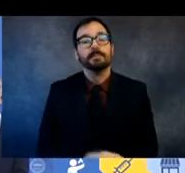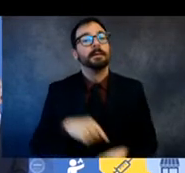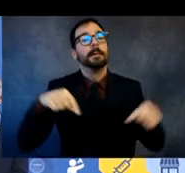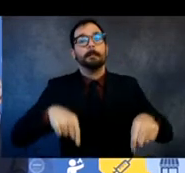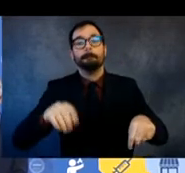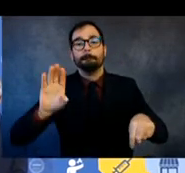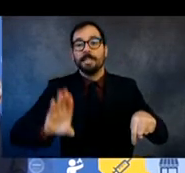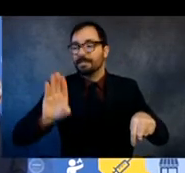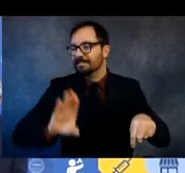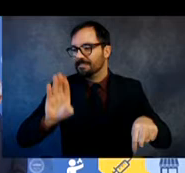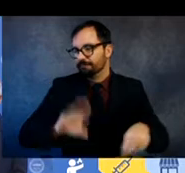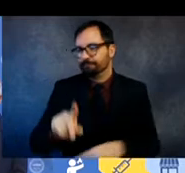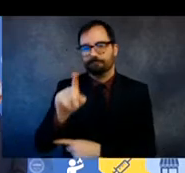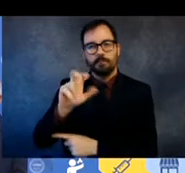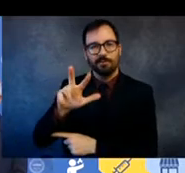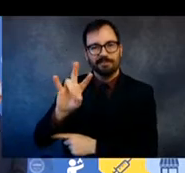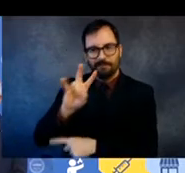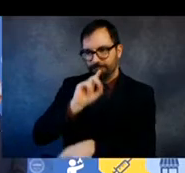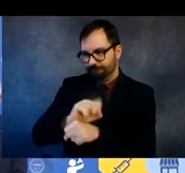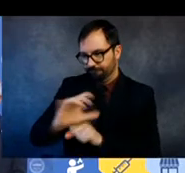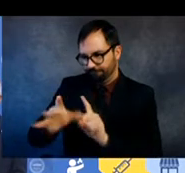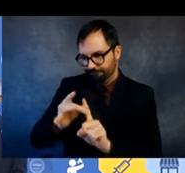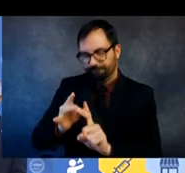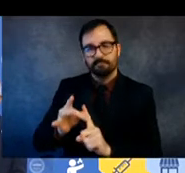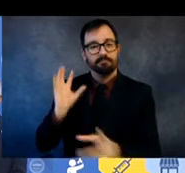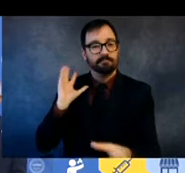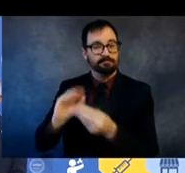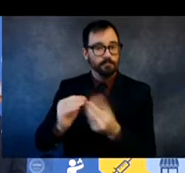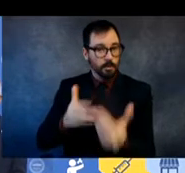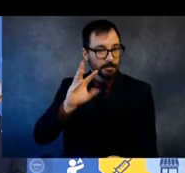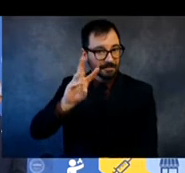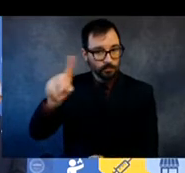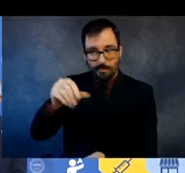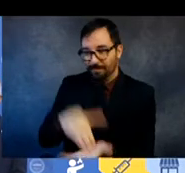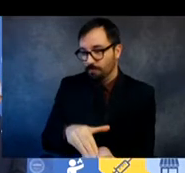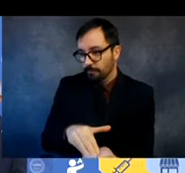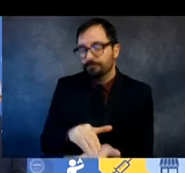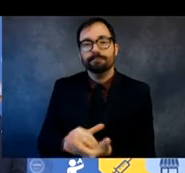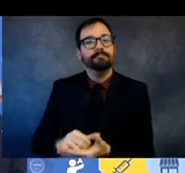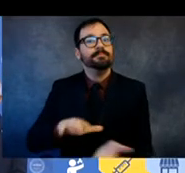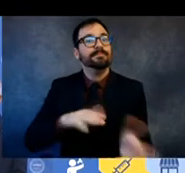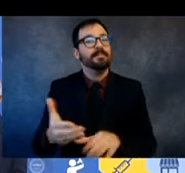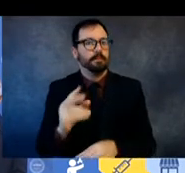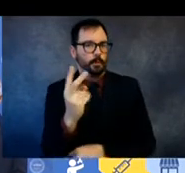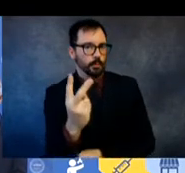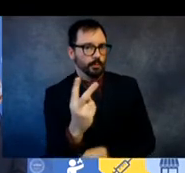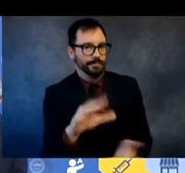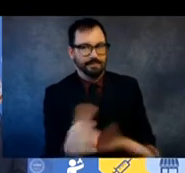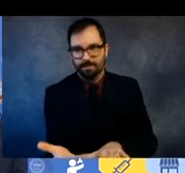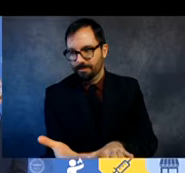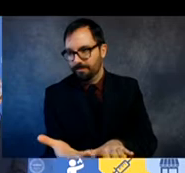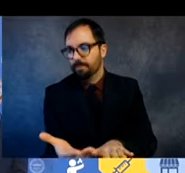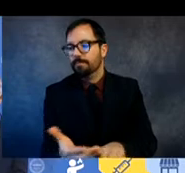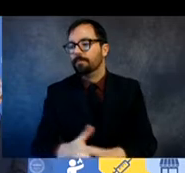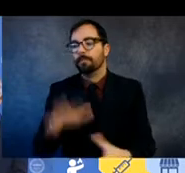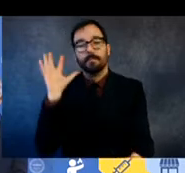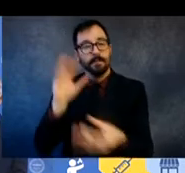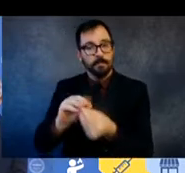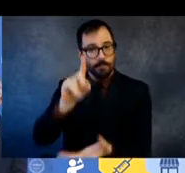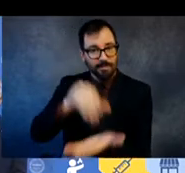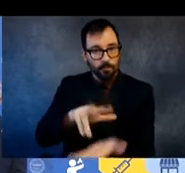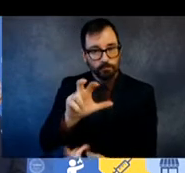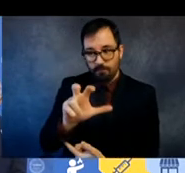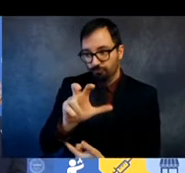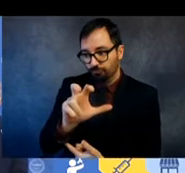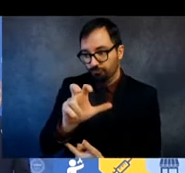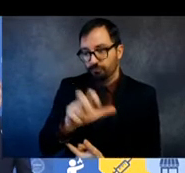yesterday. In Boston, we had 137 new cases. 2 deaths were recorded yesterday. And as always, our thoughts and prayers go out to the loved